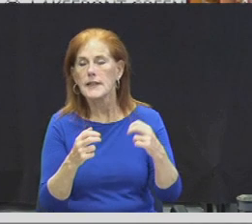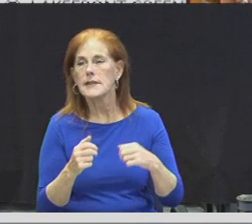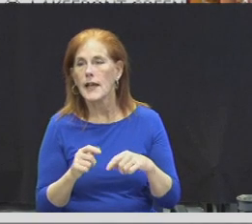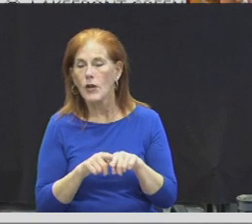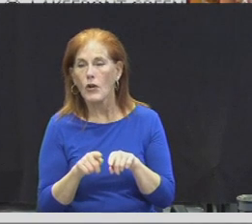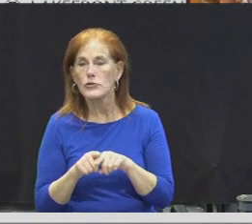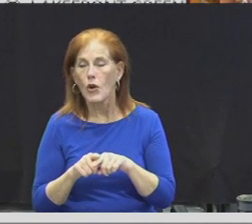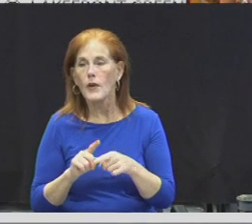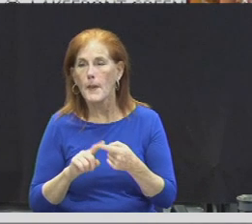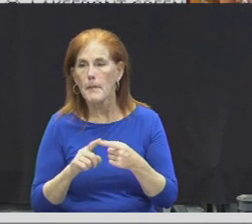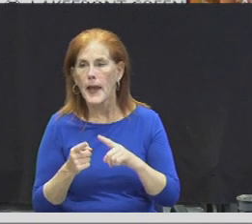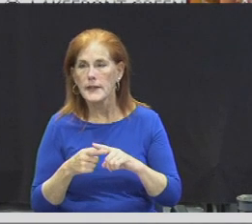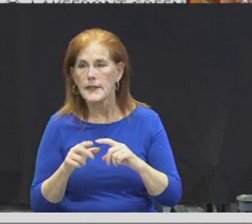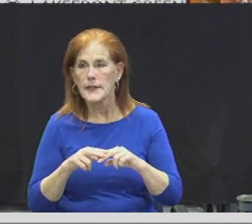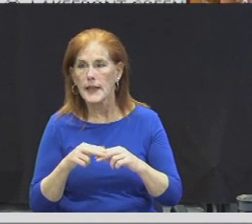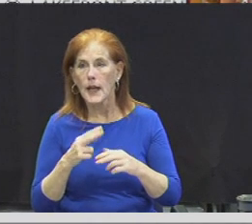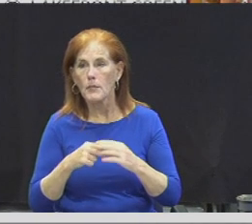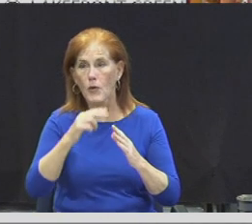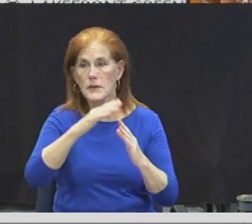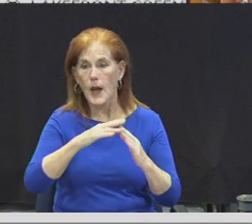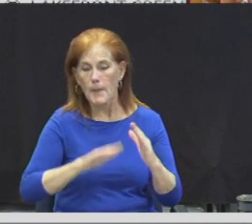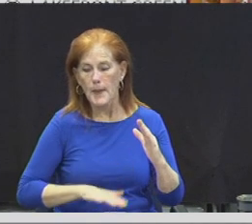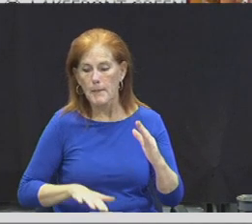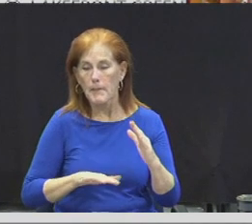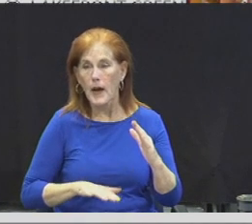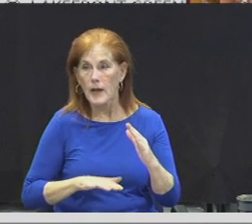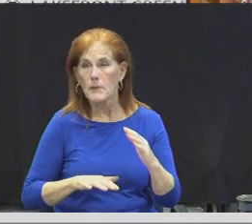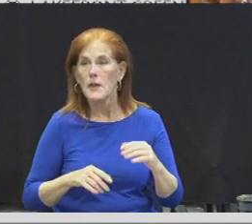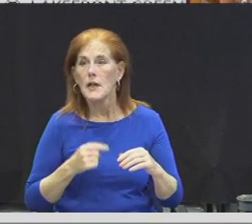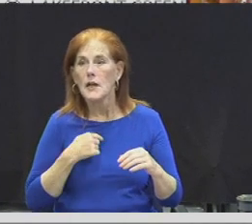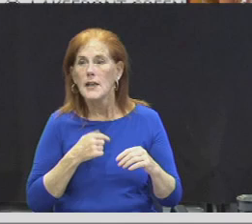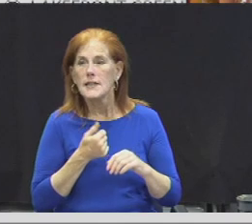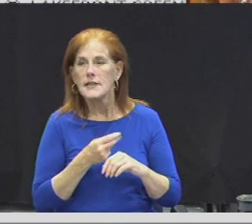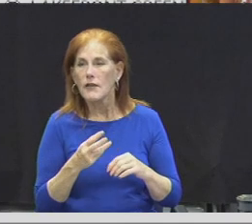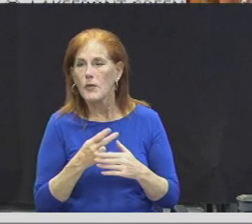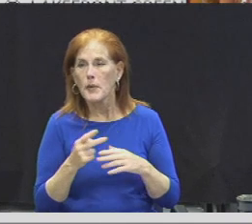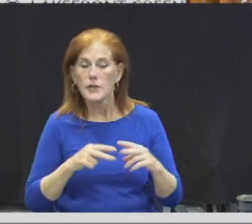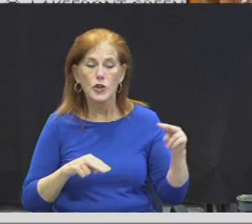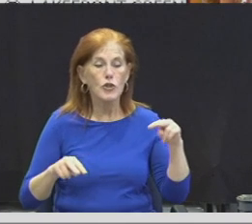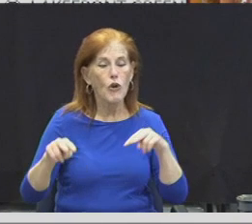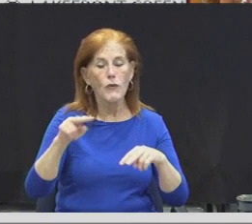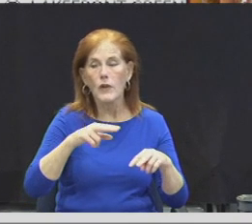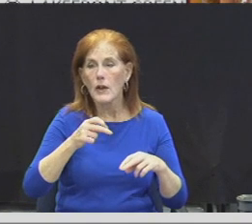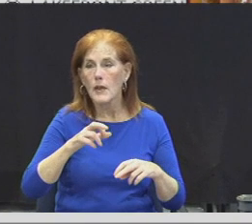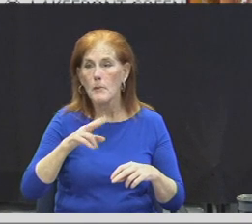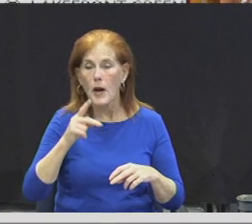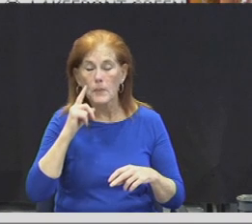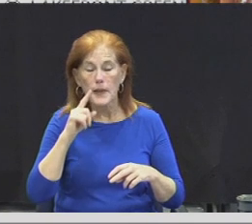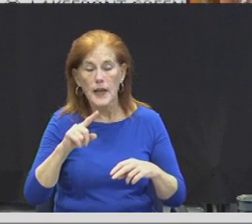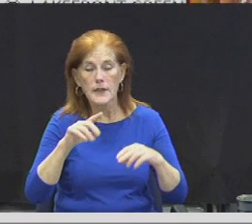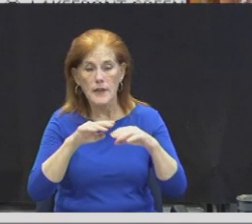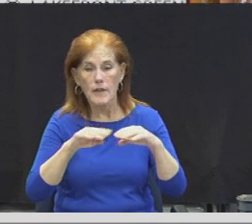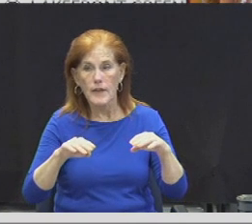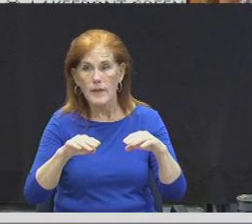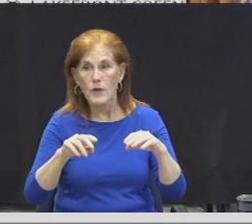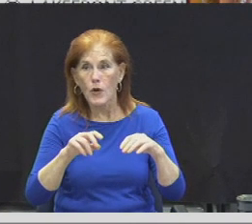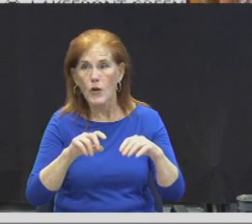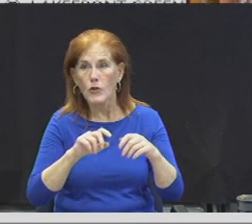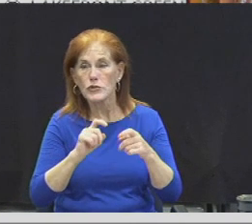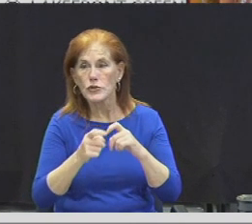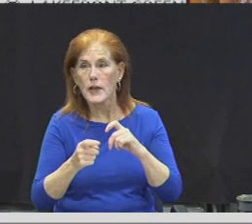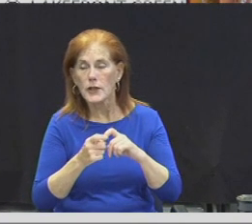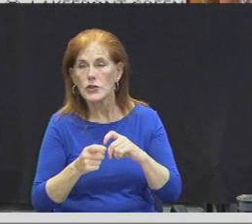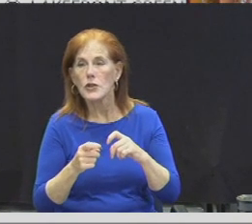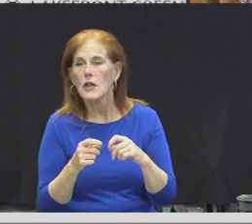companion seating, and both at the top and the bottom. There's a series of overlooks in the park. Because of the level changes, there's hard paving out to this